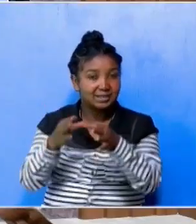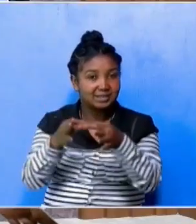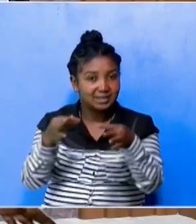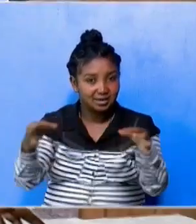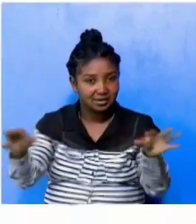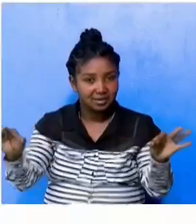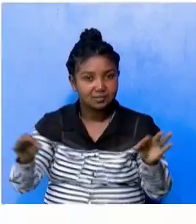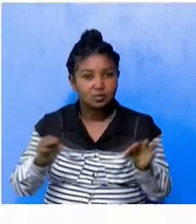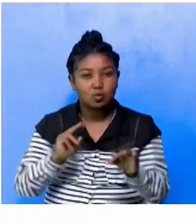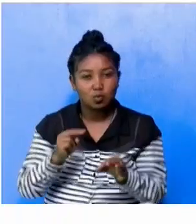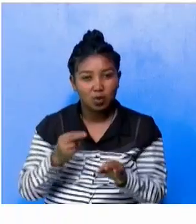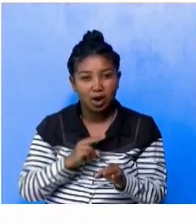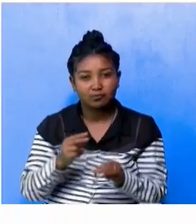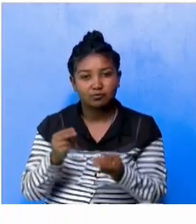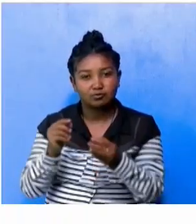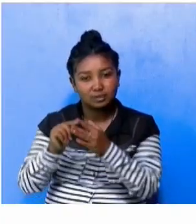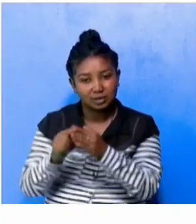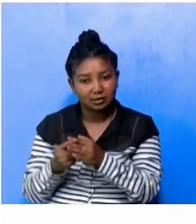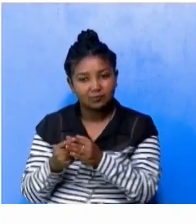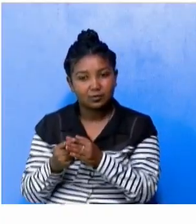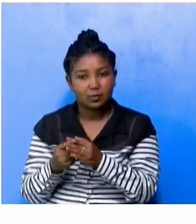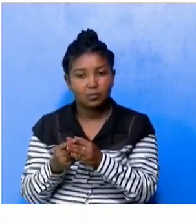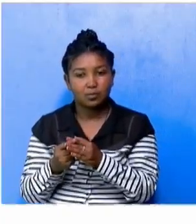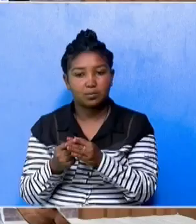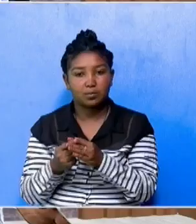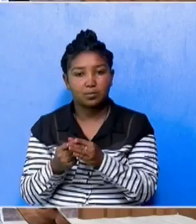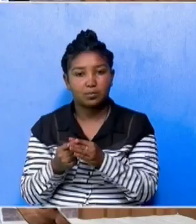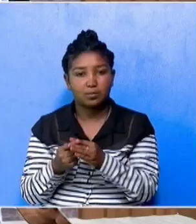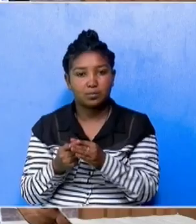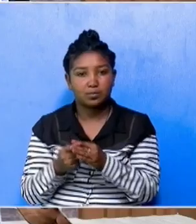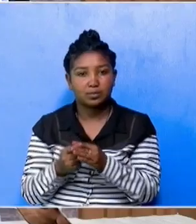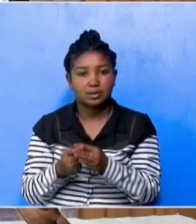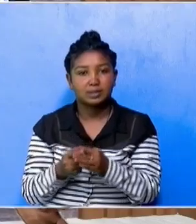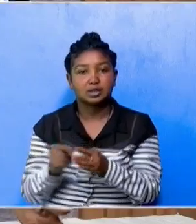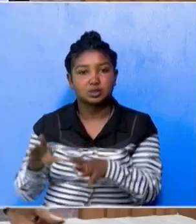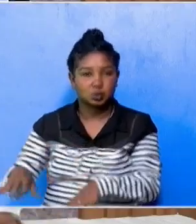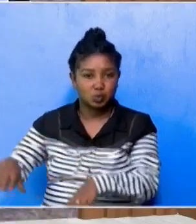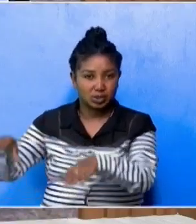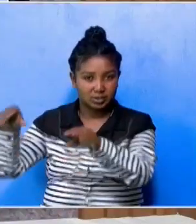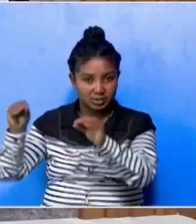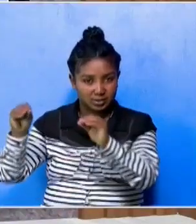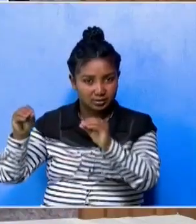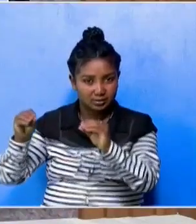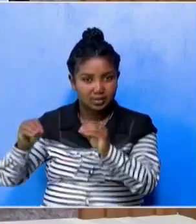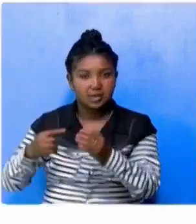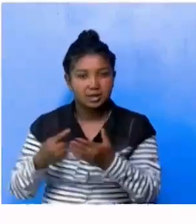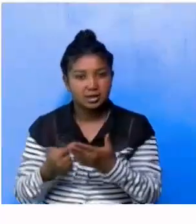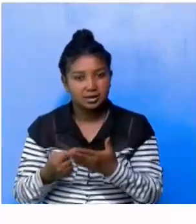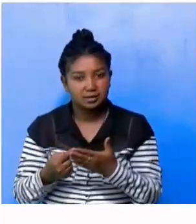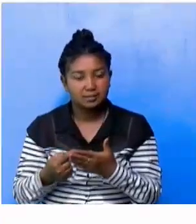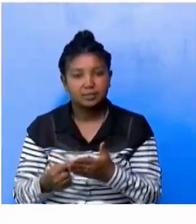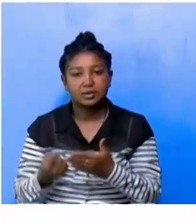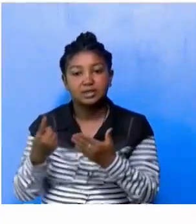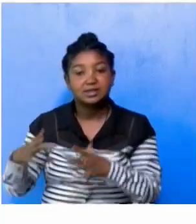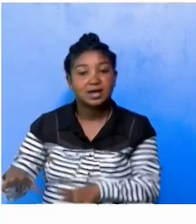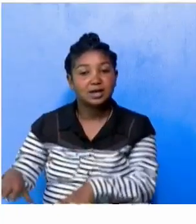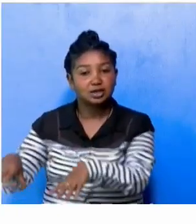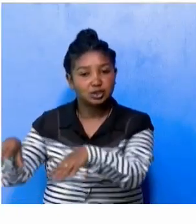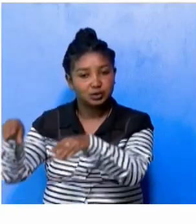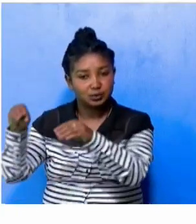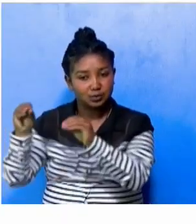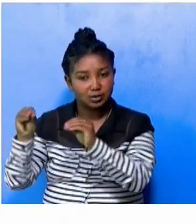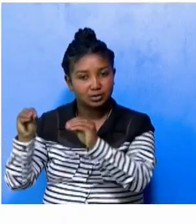sentence, we have to start from the students. Okay? Here, the